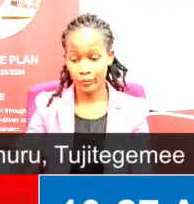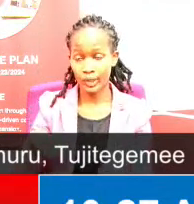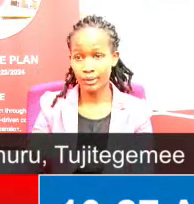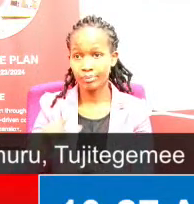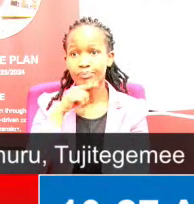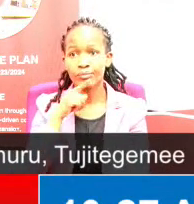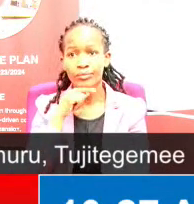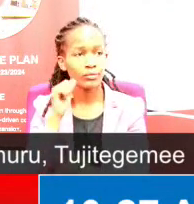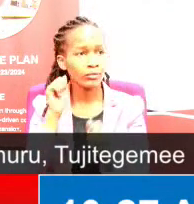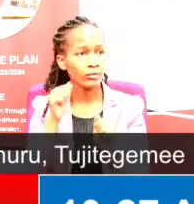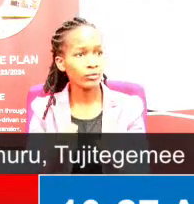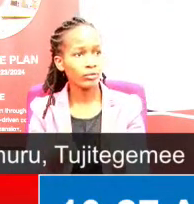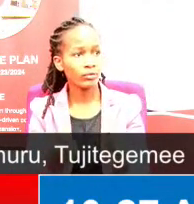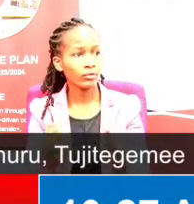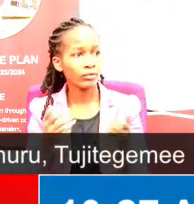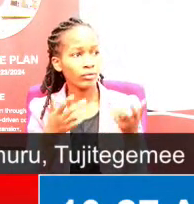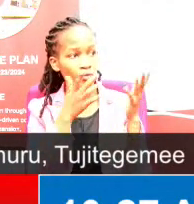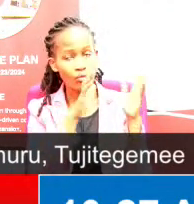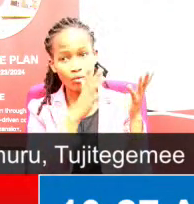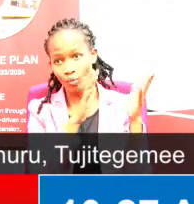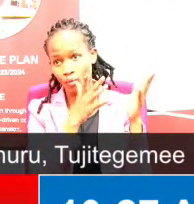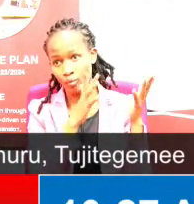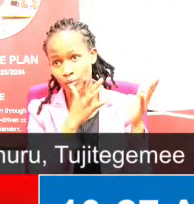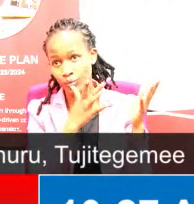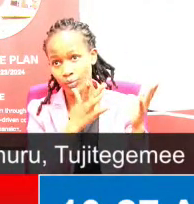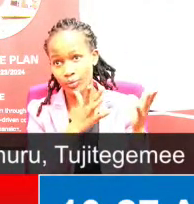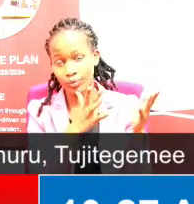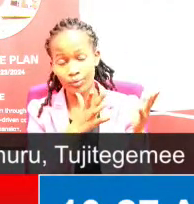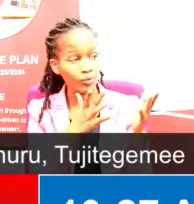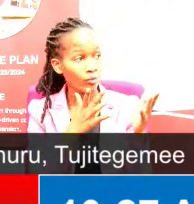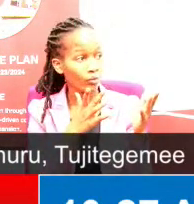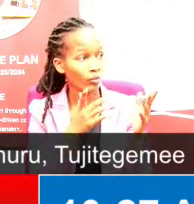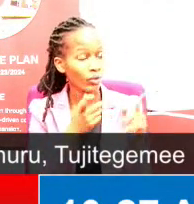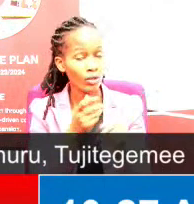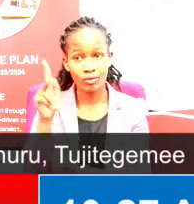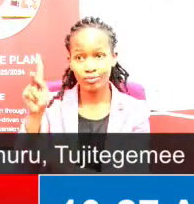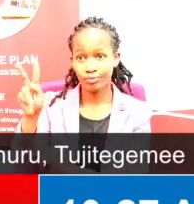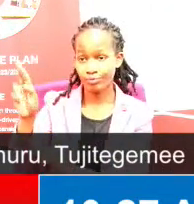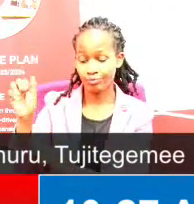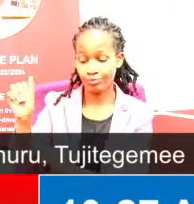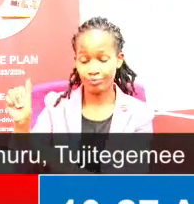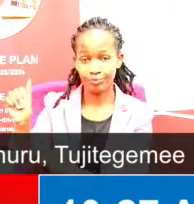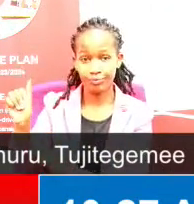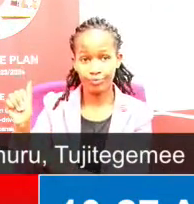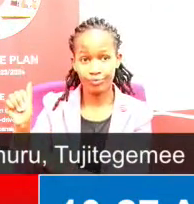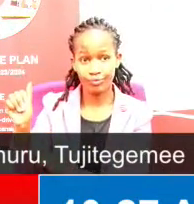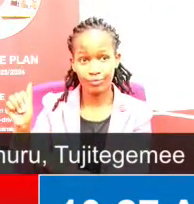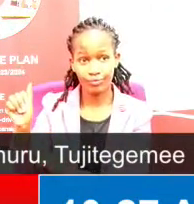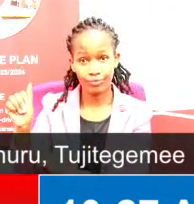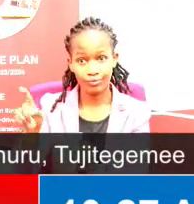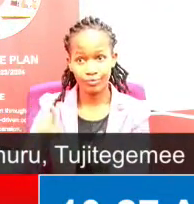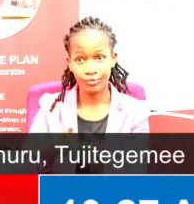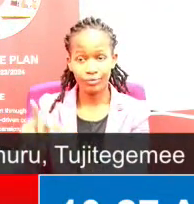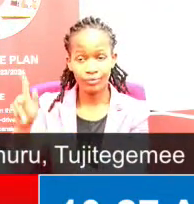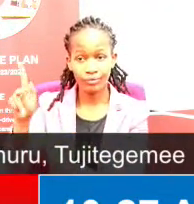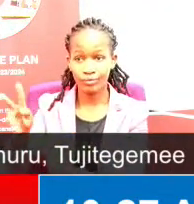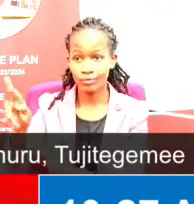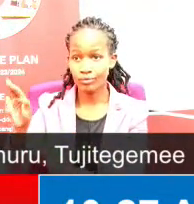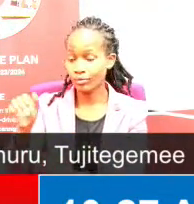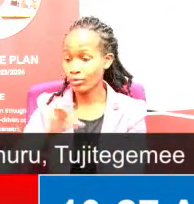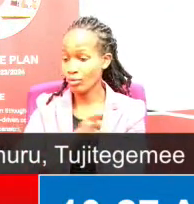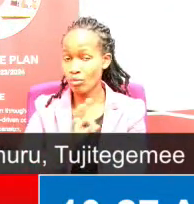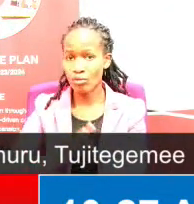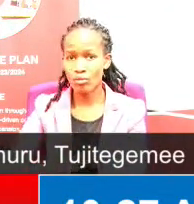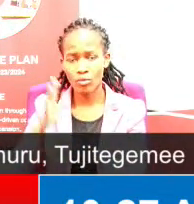ladies and gentlemen, can you put your hands together for KRA and the KRA staff